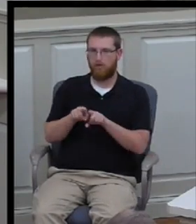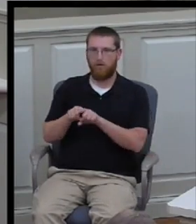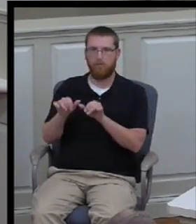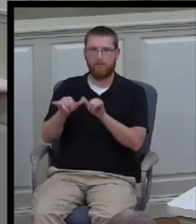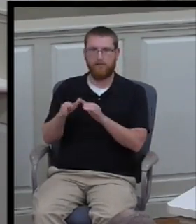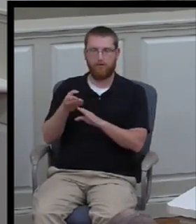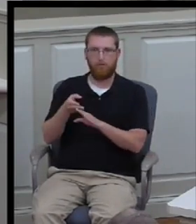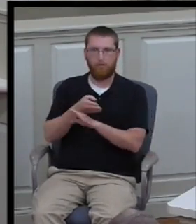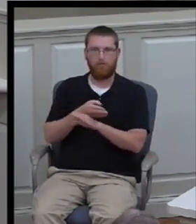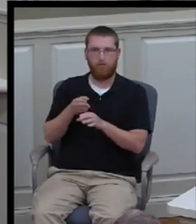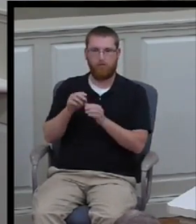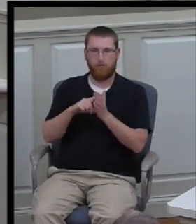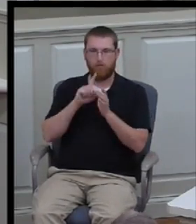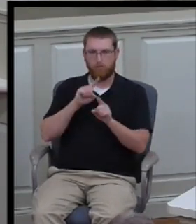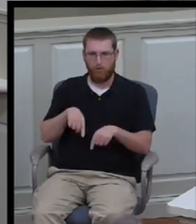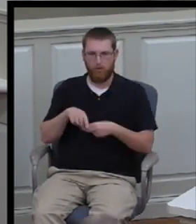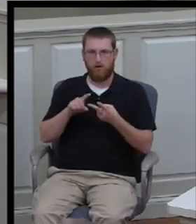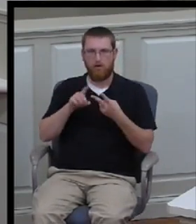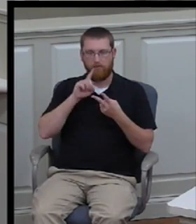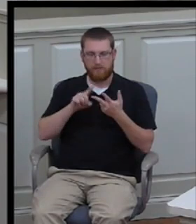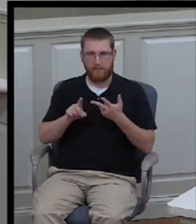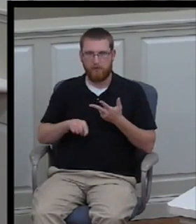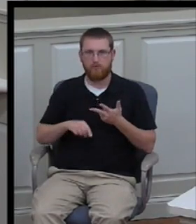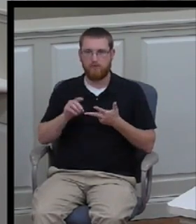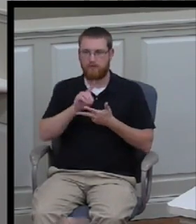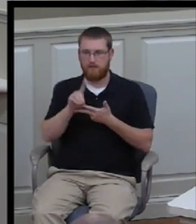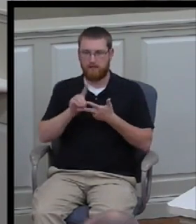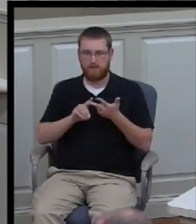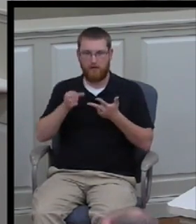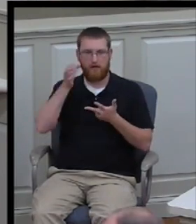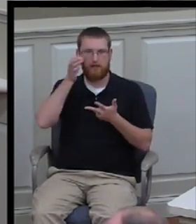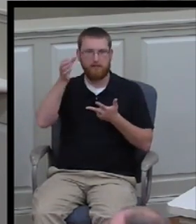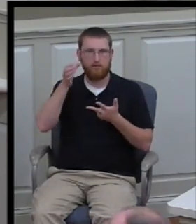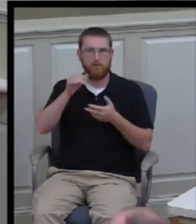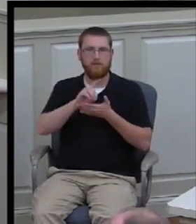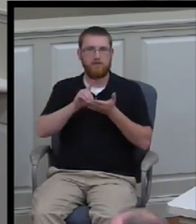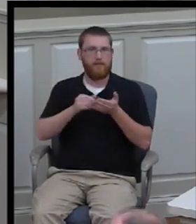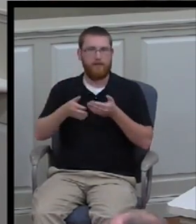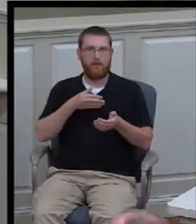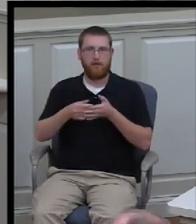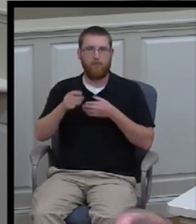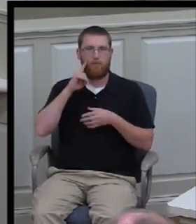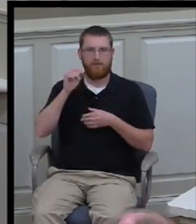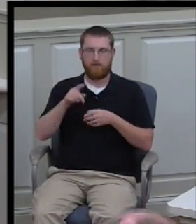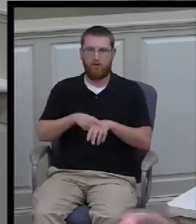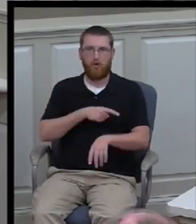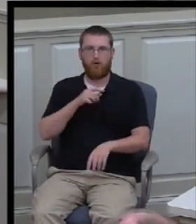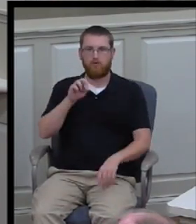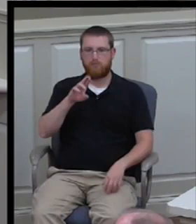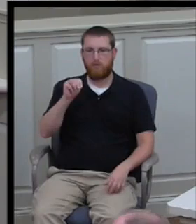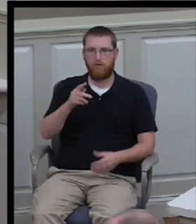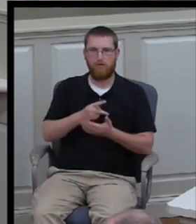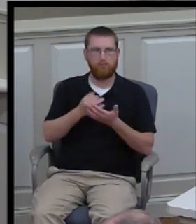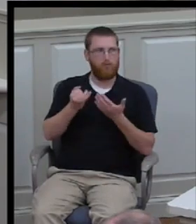and investigation and begin the initial design, which needs to be designed anyway. Again, that's one of your long-term projects that we